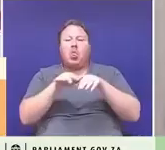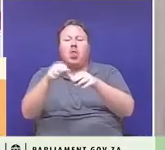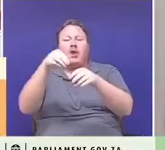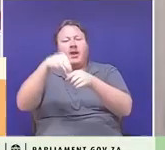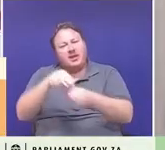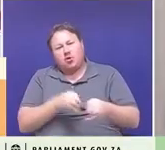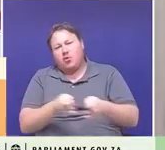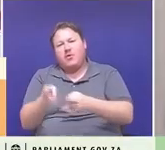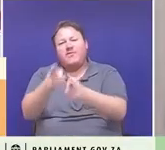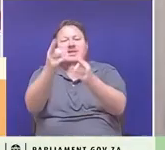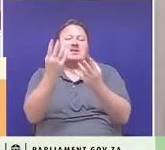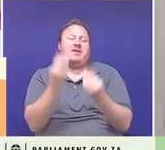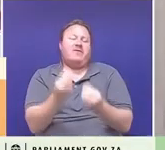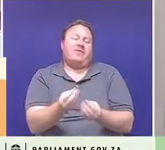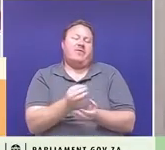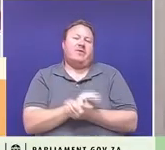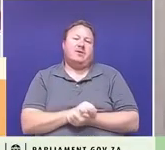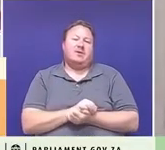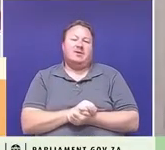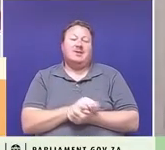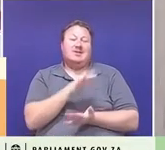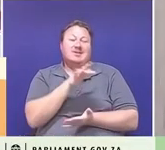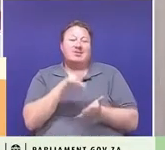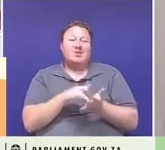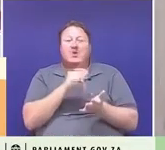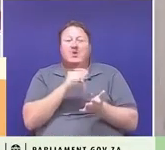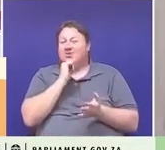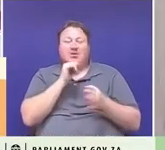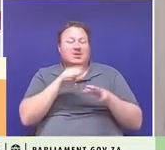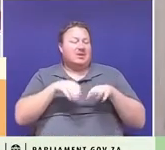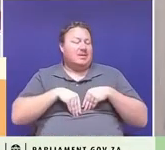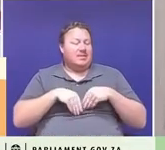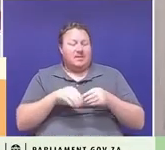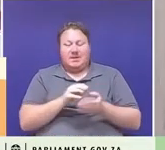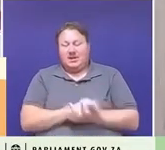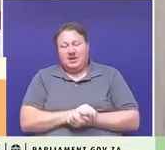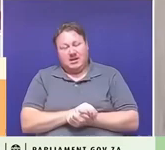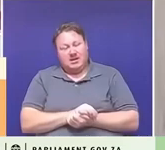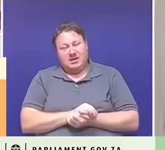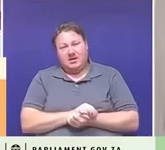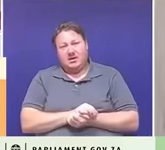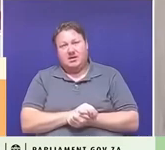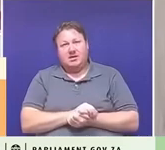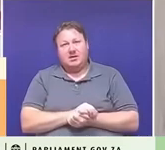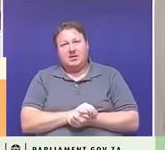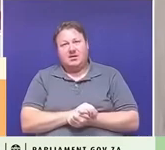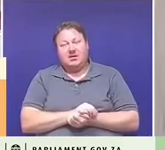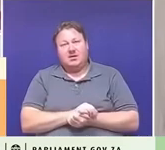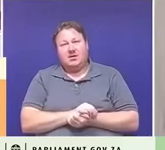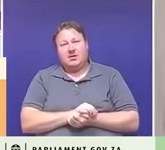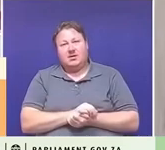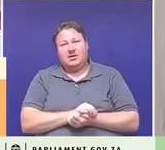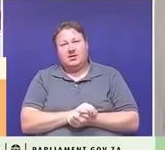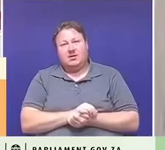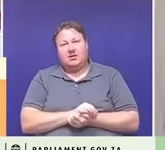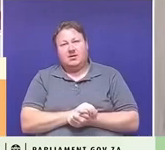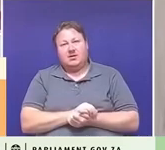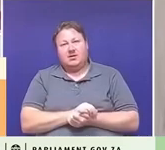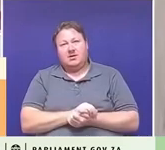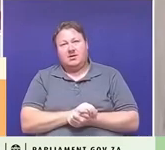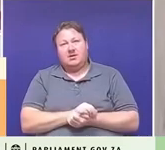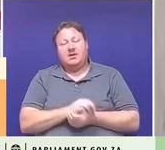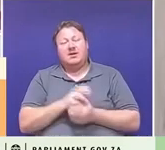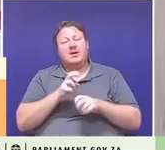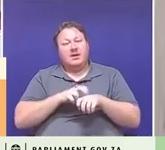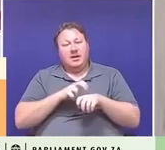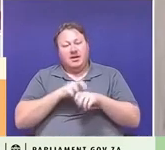These conditions are not acceptable. They are not inevitable, and they need